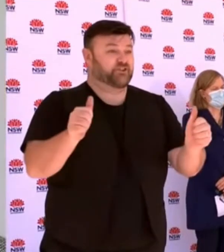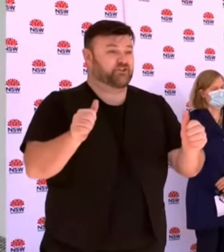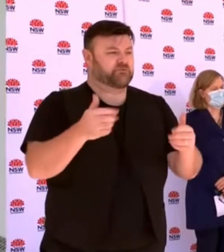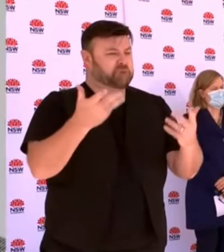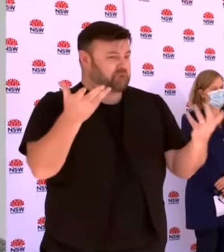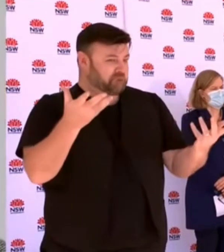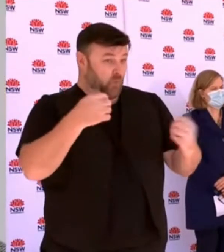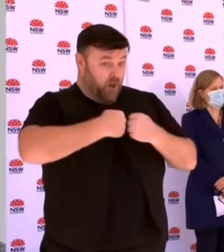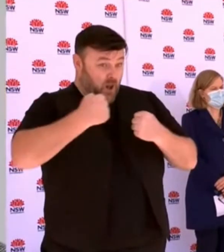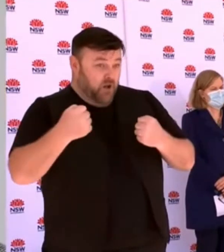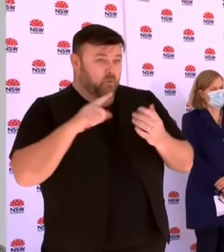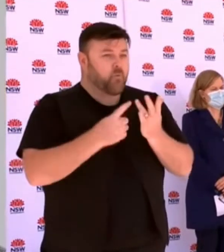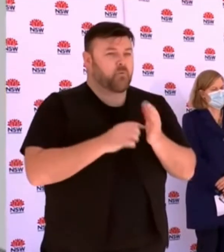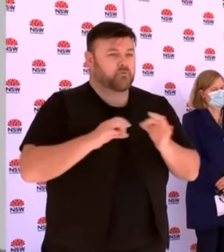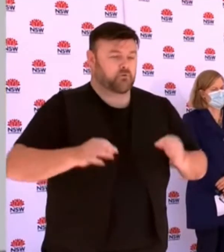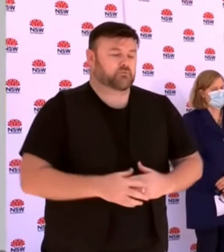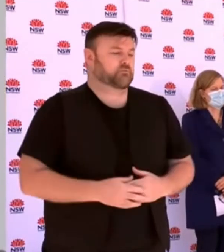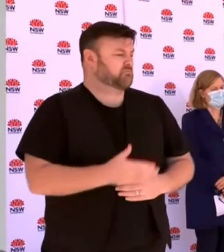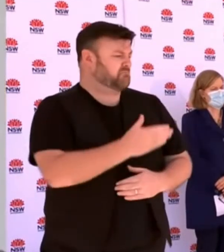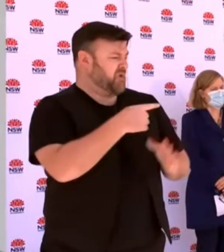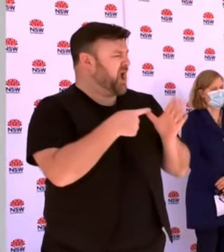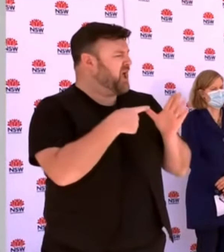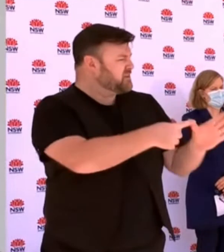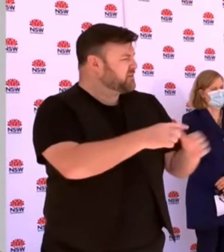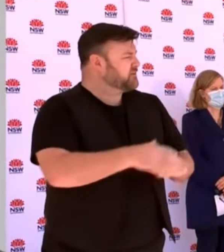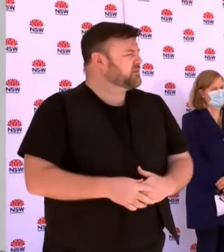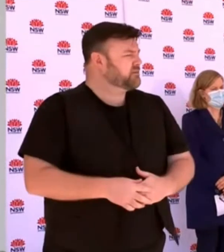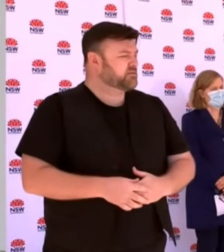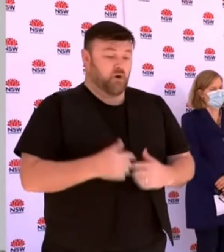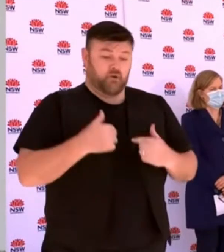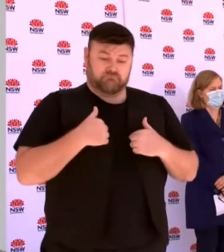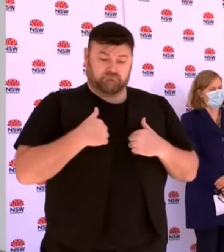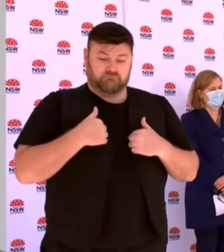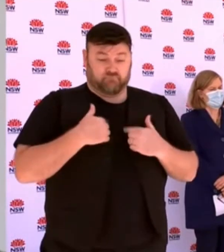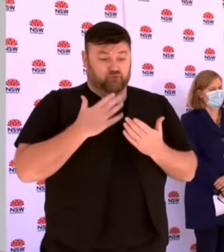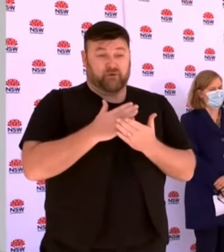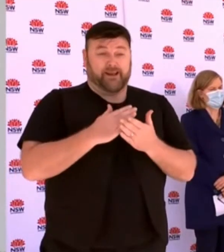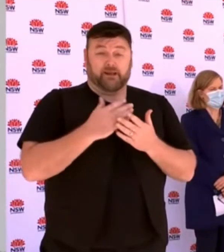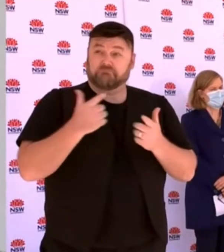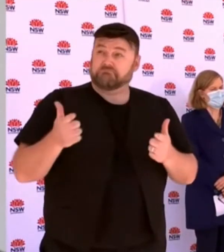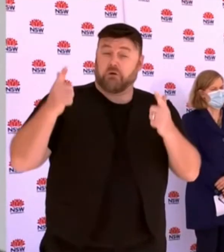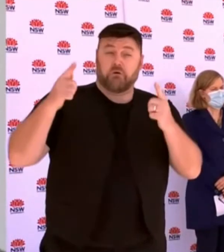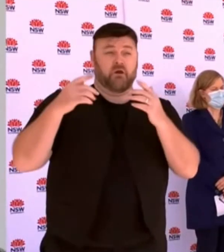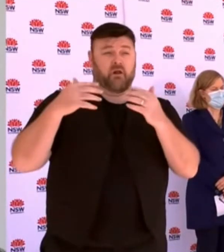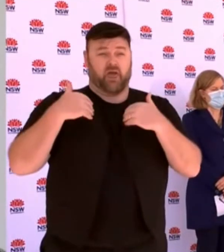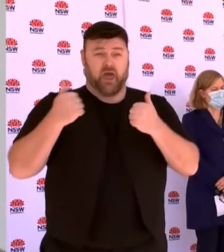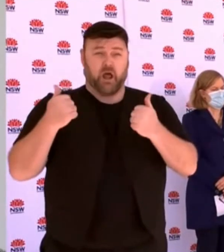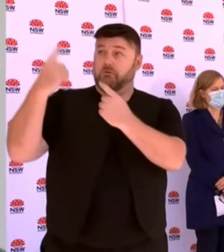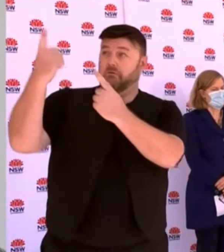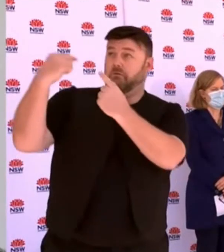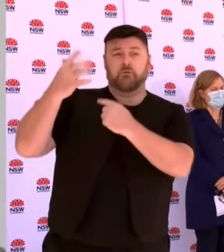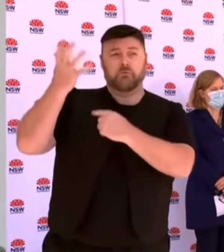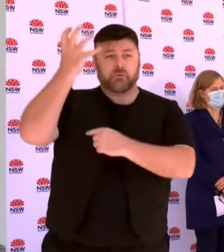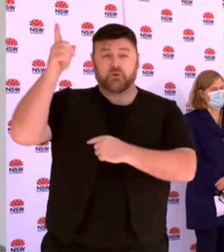look, obviously the health experts are giving myself and my colleagues advice on a daily basis, and we